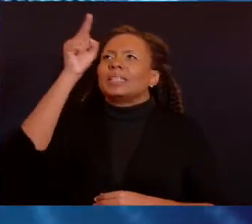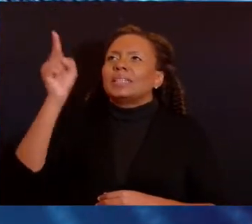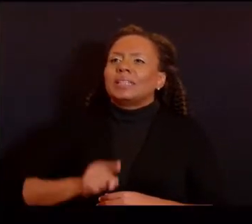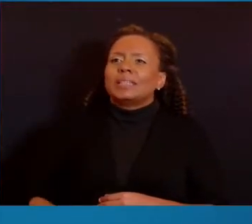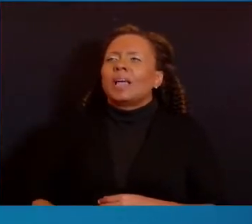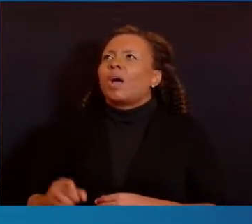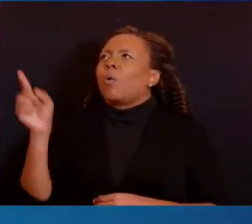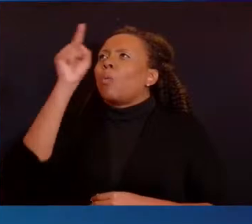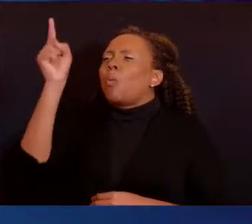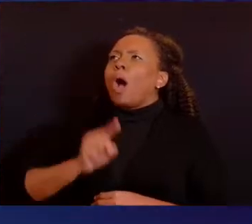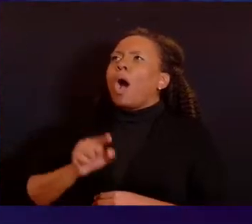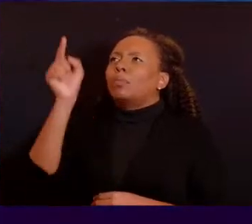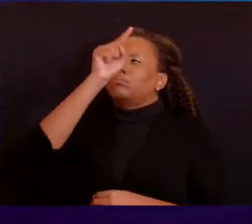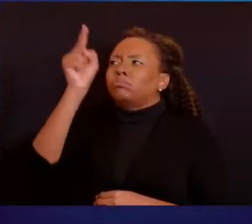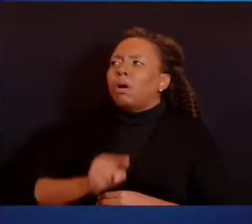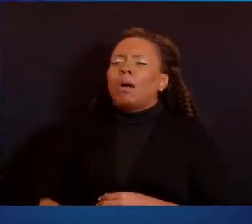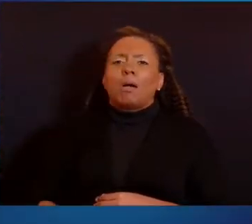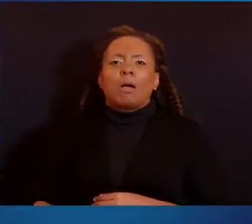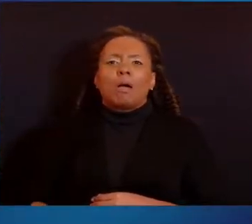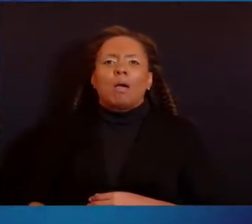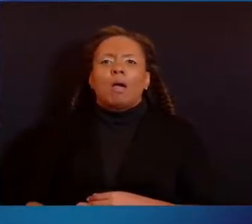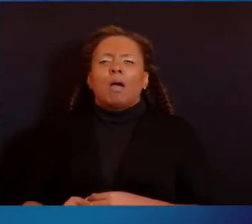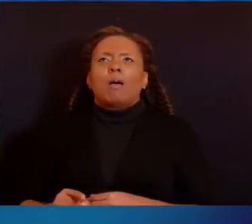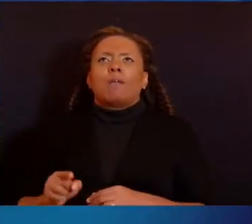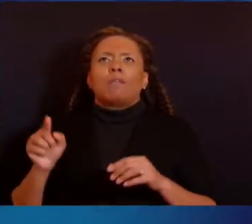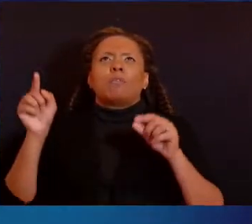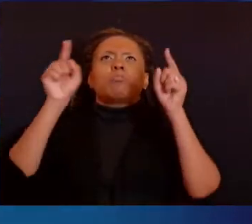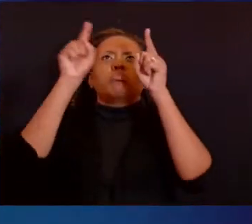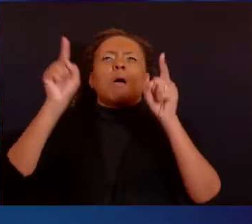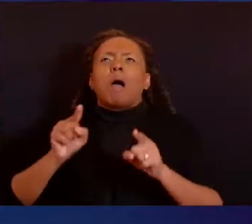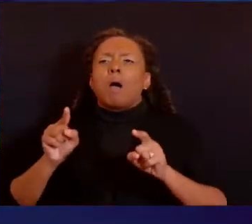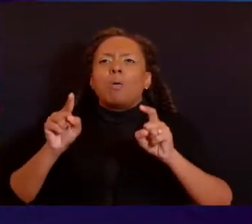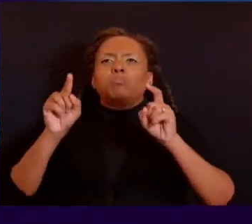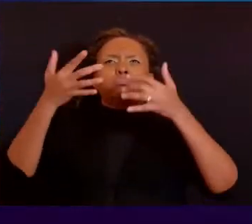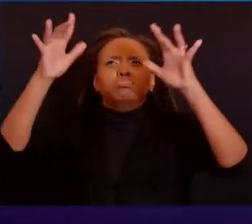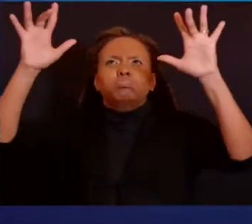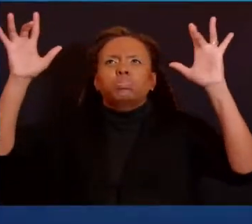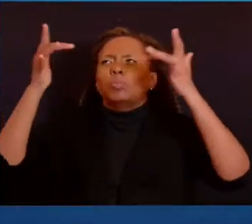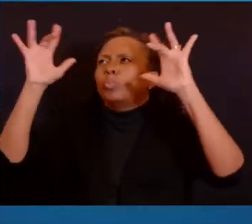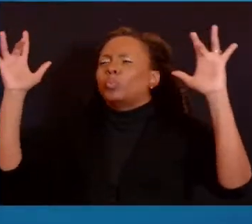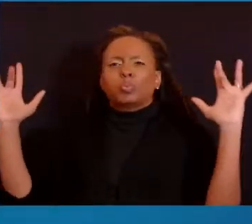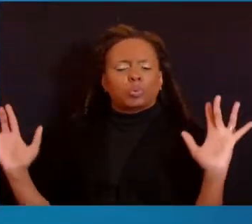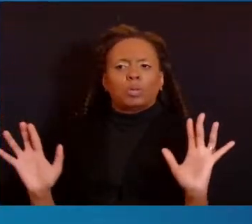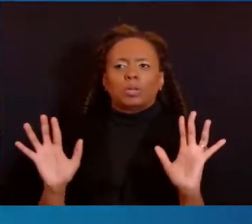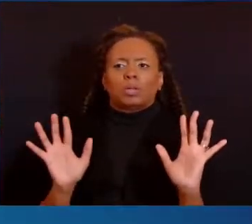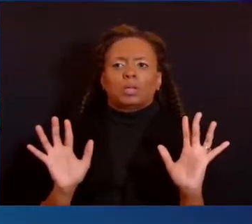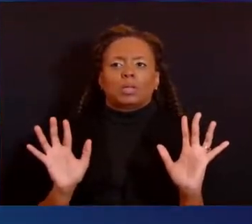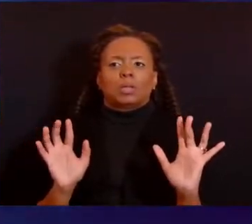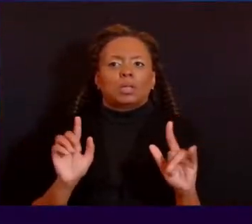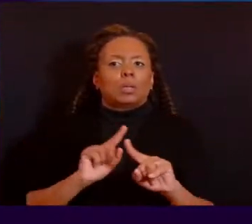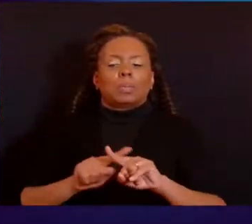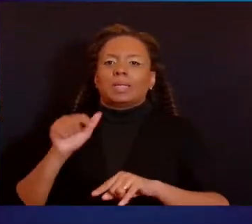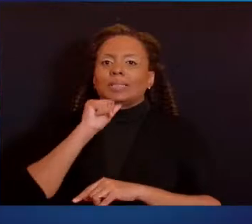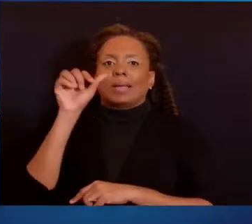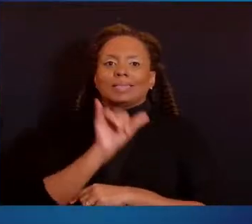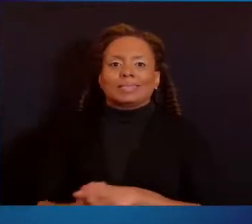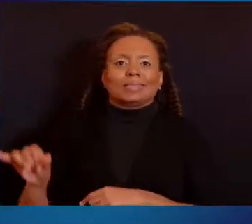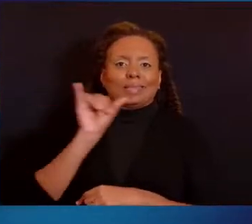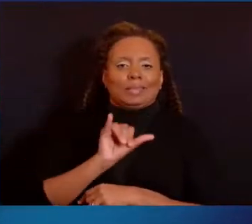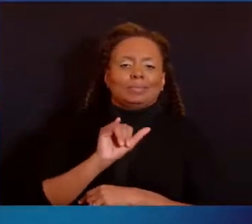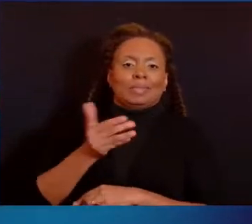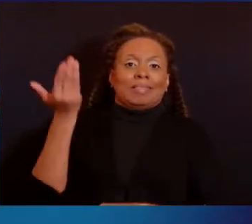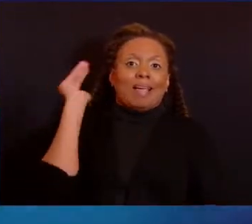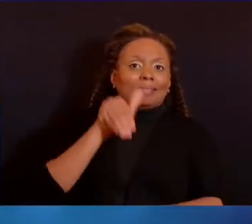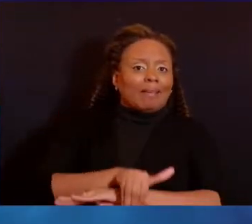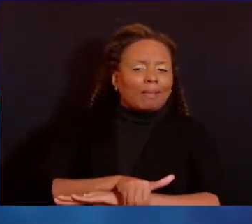every single every second. That was intense, but that was not the same kind of setup dynamically.